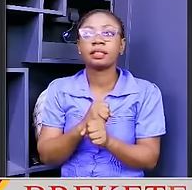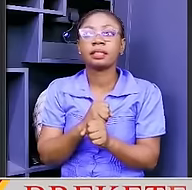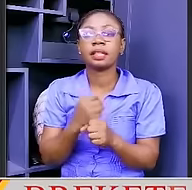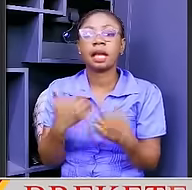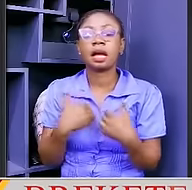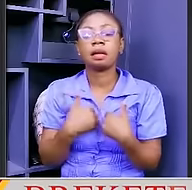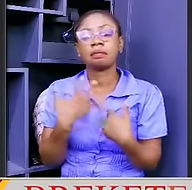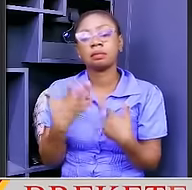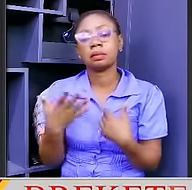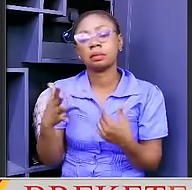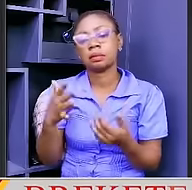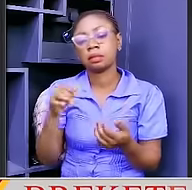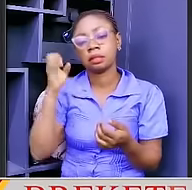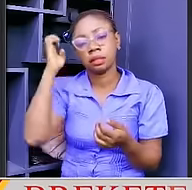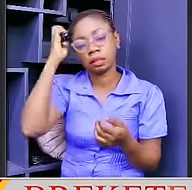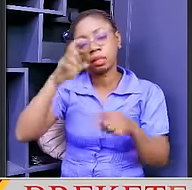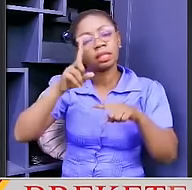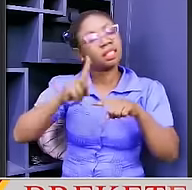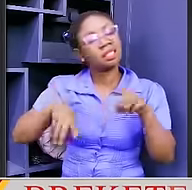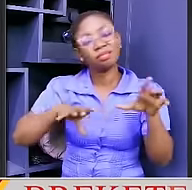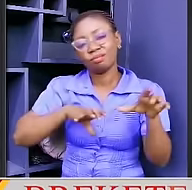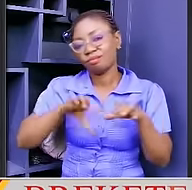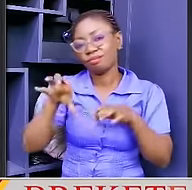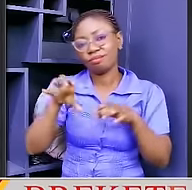he get things where he no go fit do again.